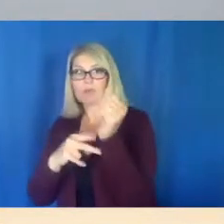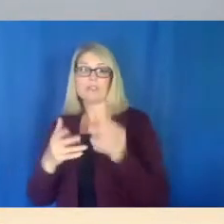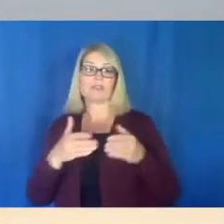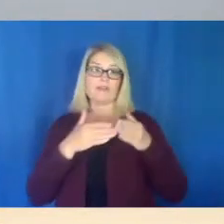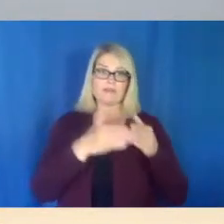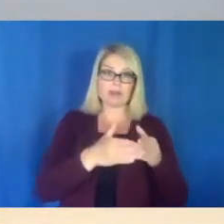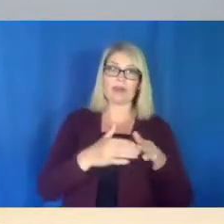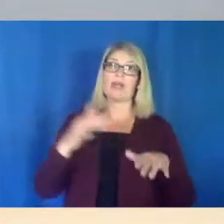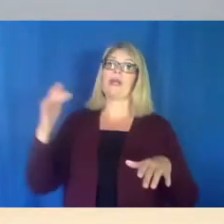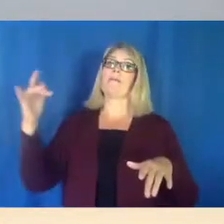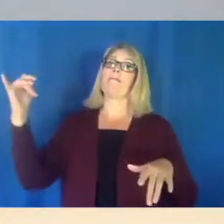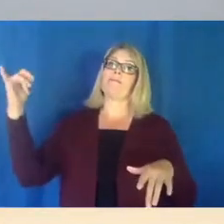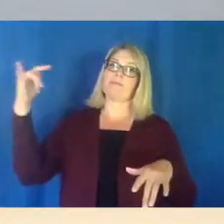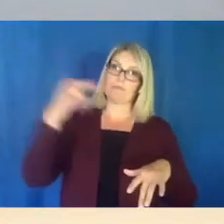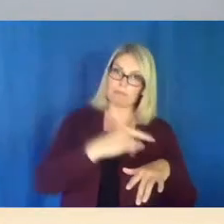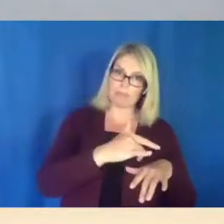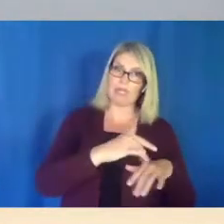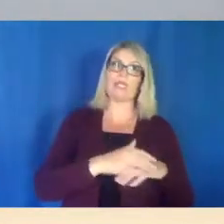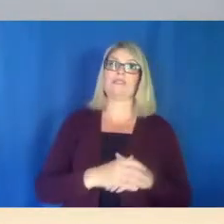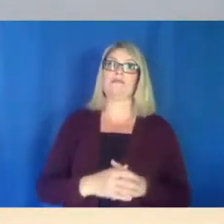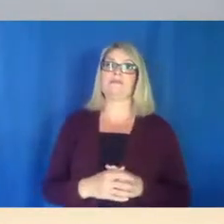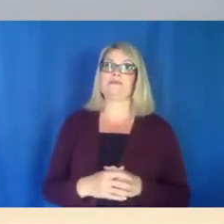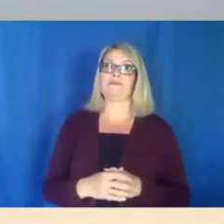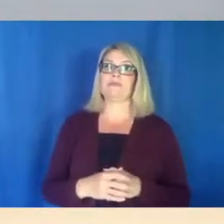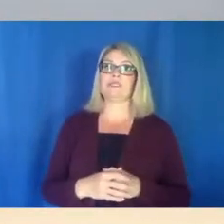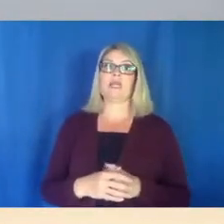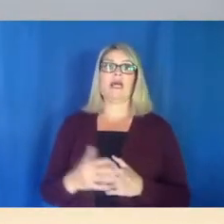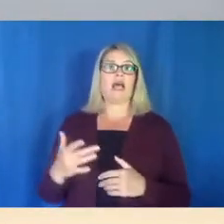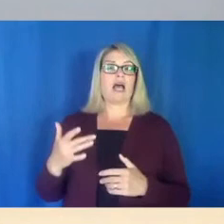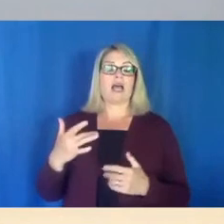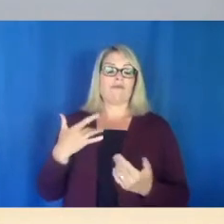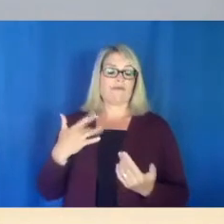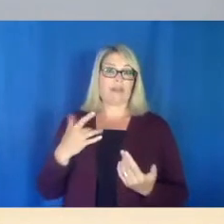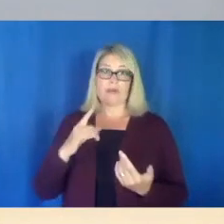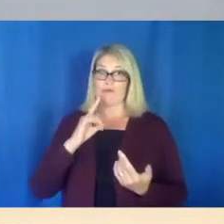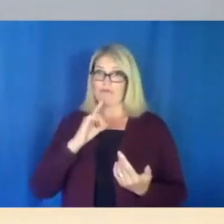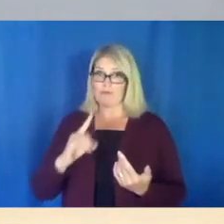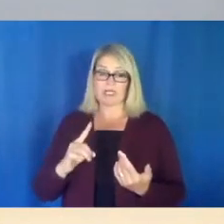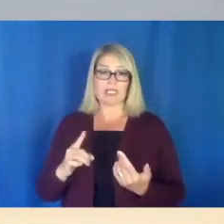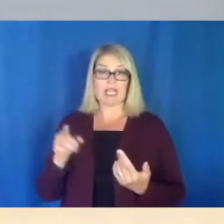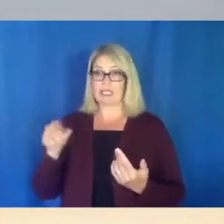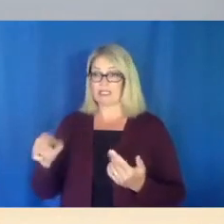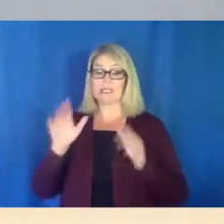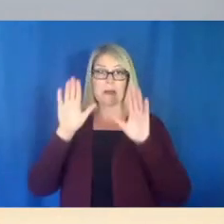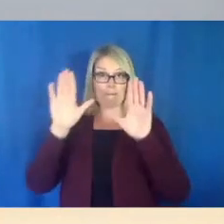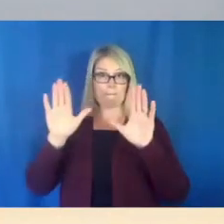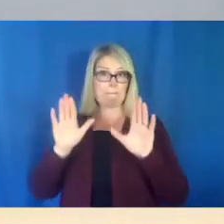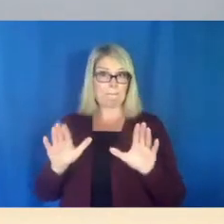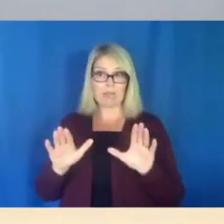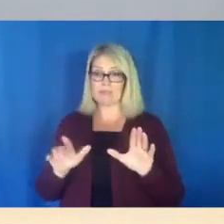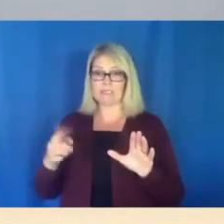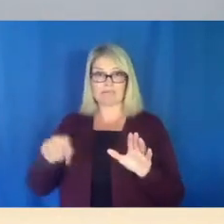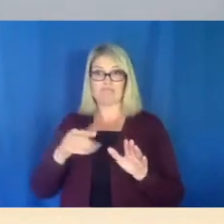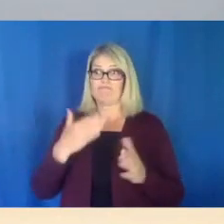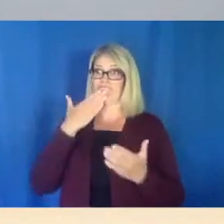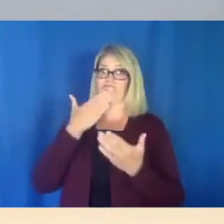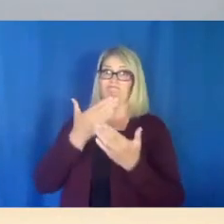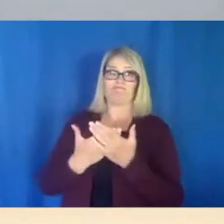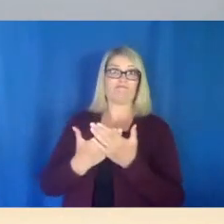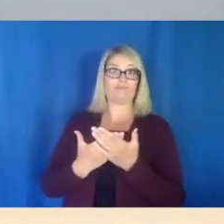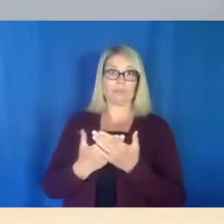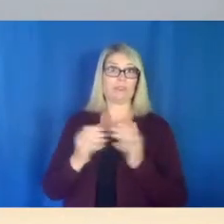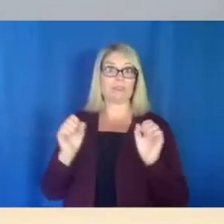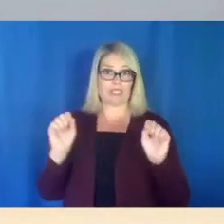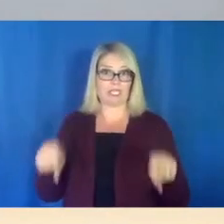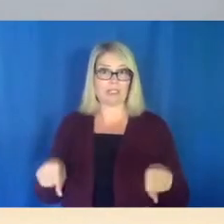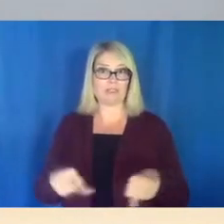And it's pretty amazing that they have pulled this together. Mm-hmm. So I know what is